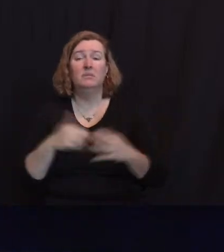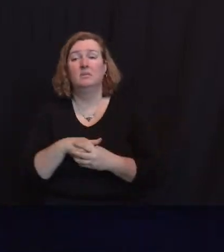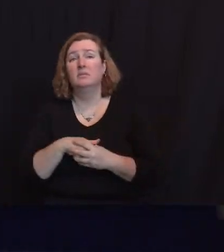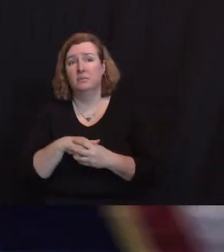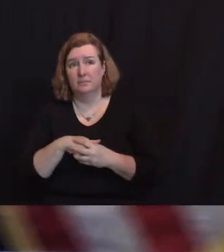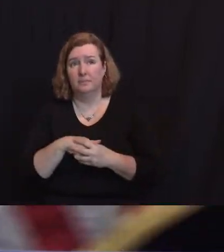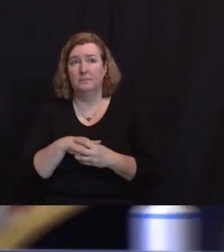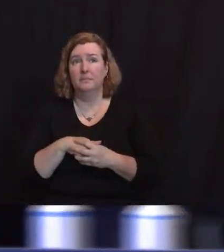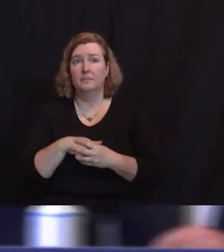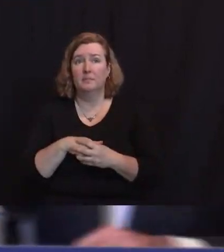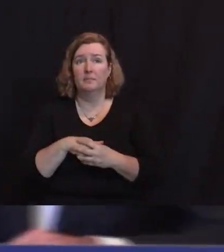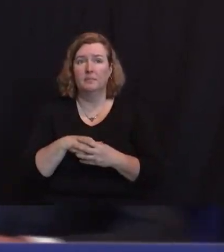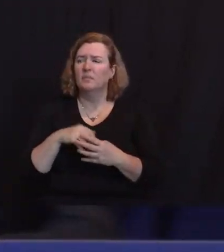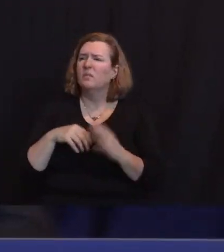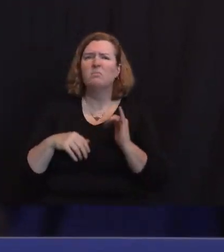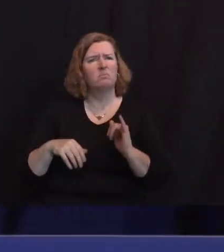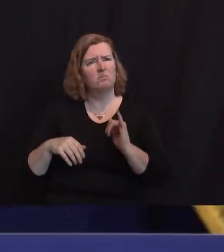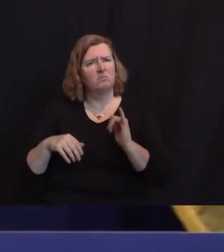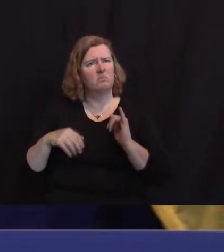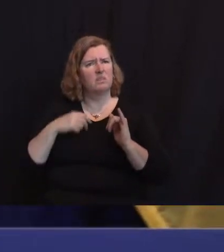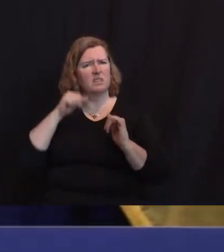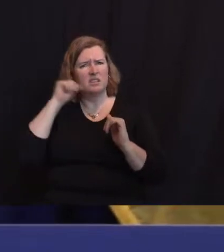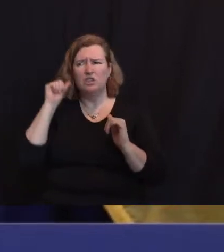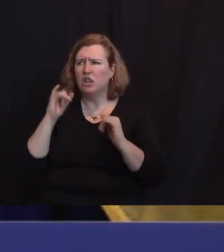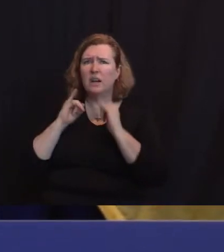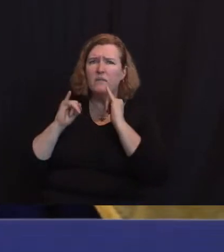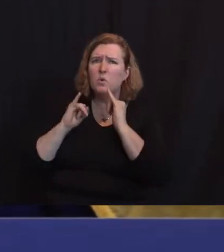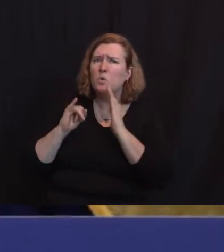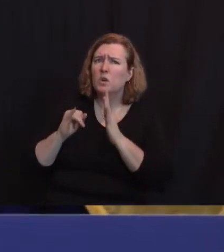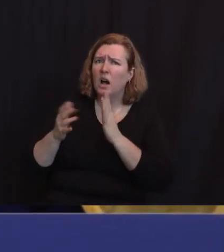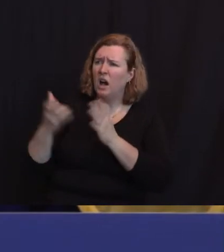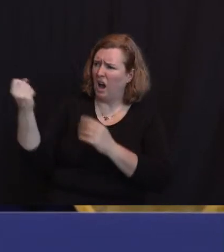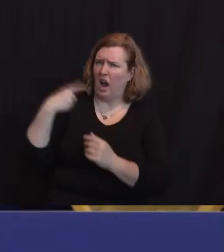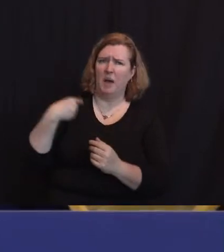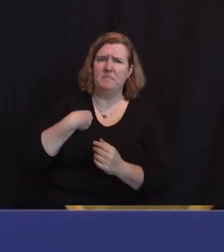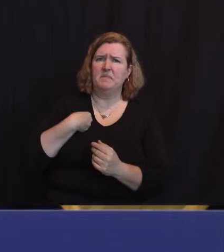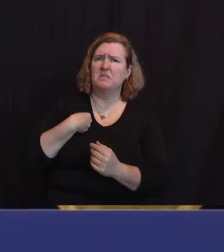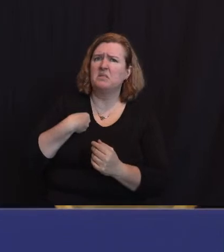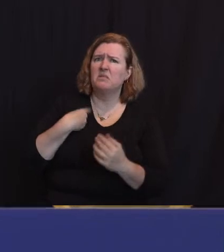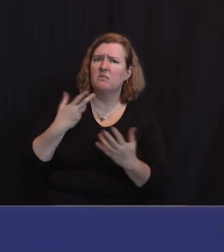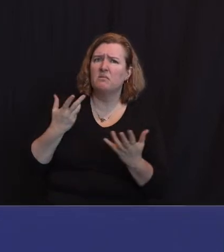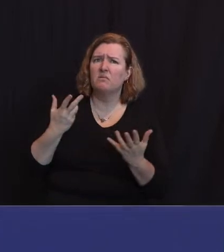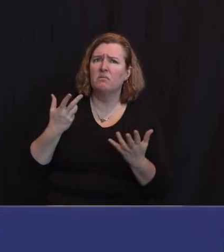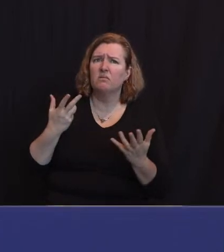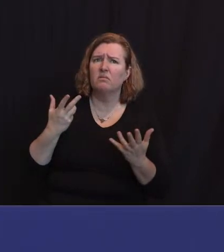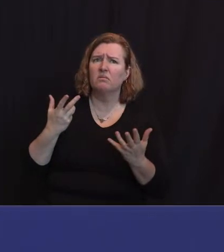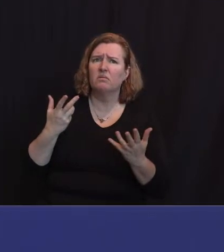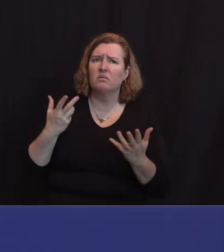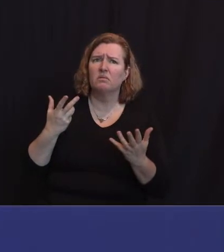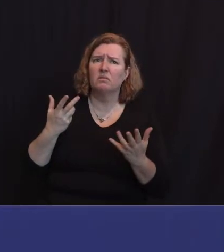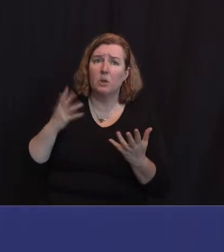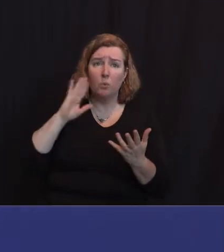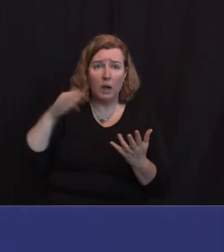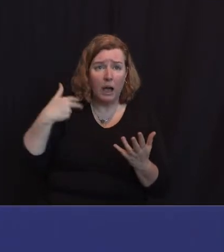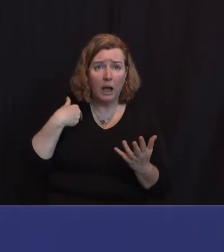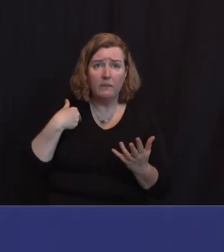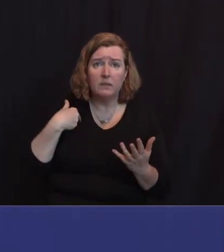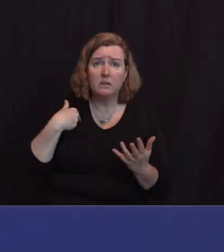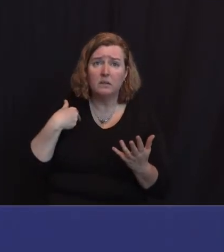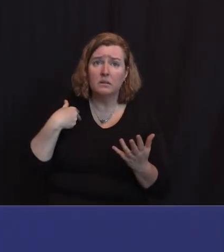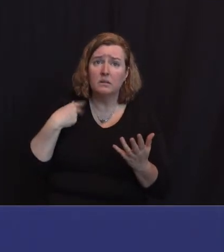Eddie, and Judy, you and I have talked about this, whether or not we would keep our distribution